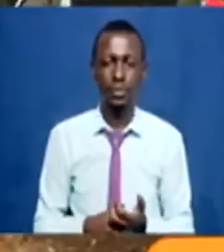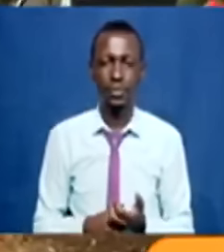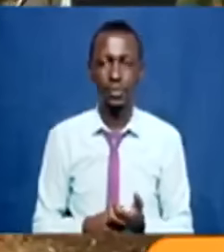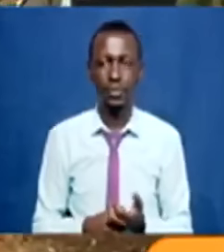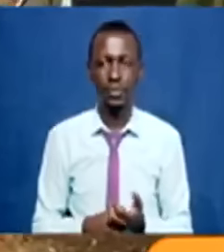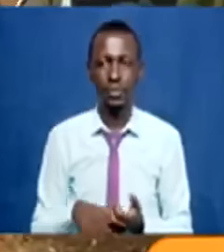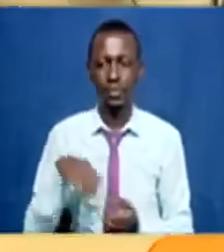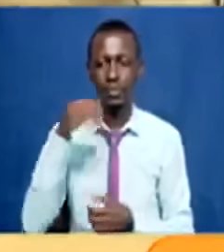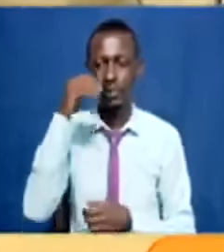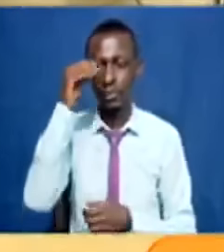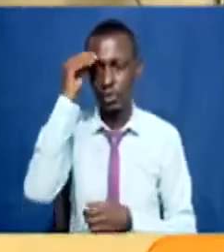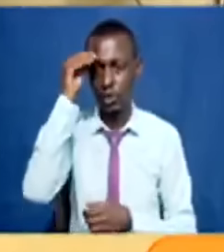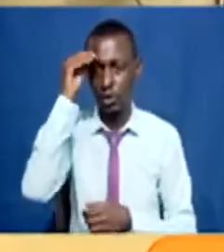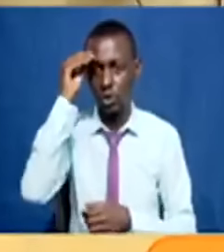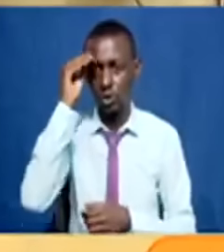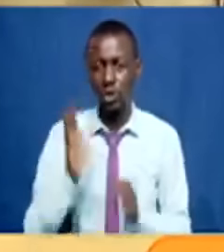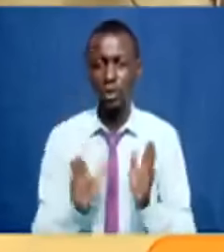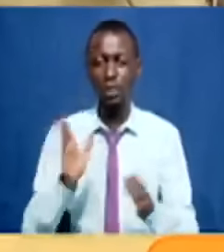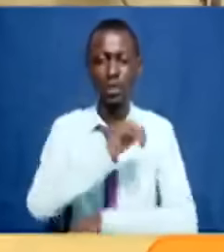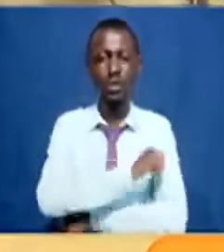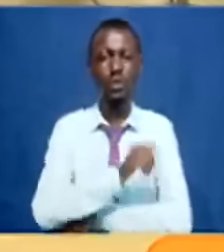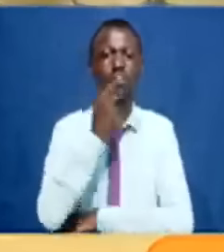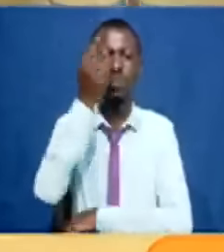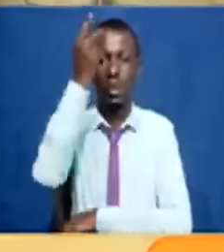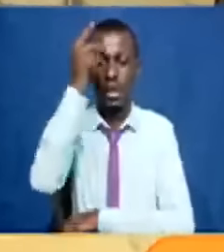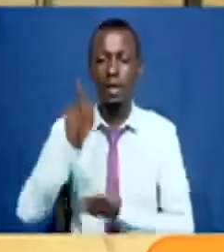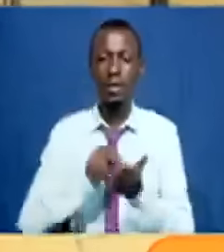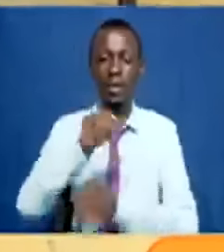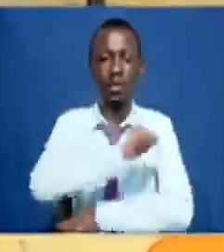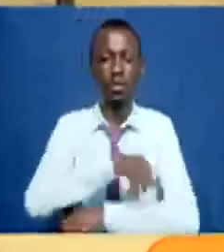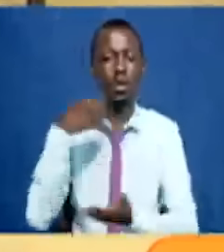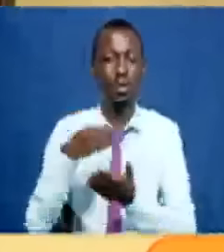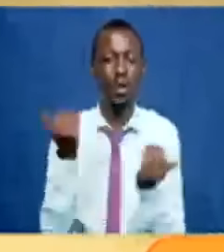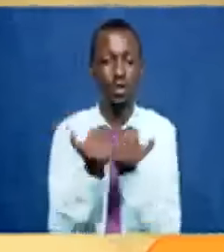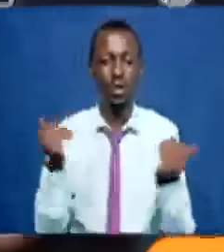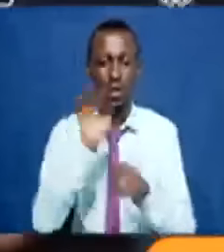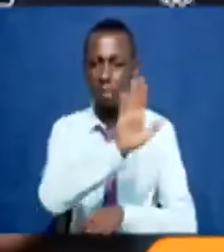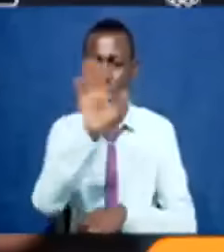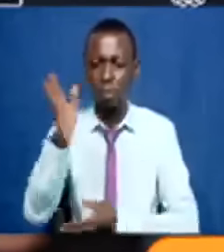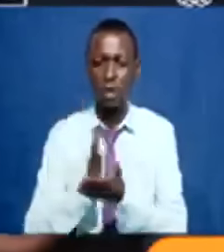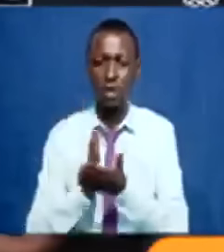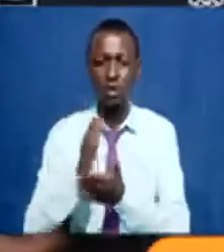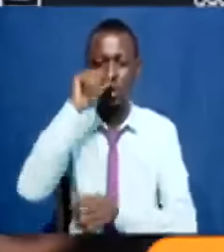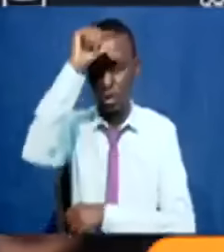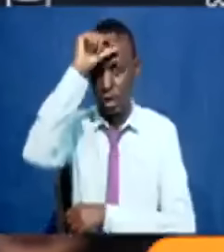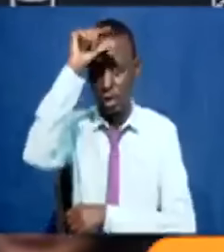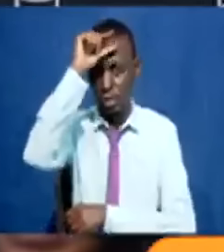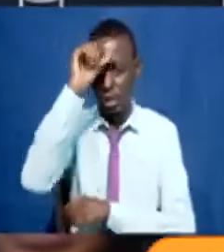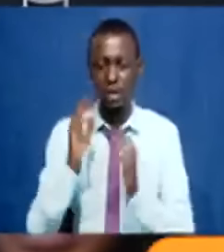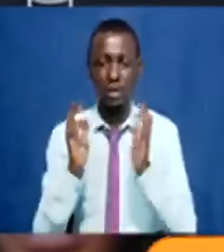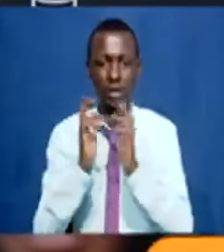Parents of students in public schools will be mandated to pay school fees for their children through the government online